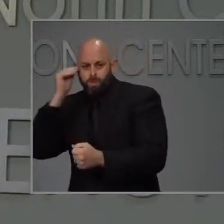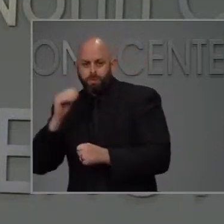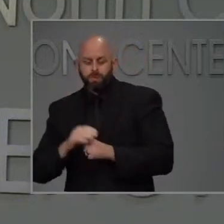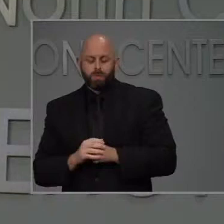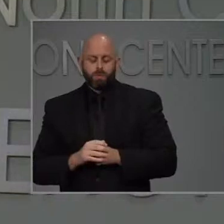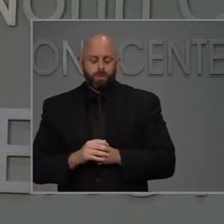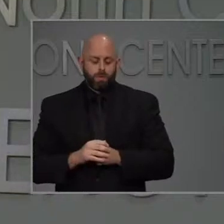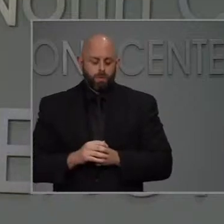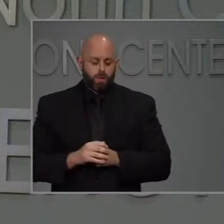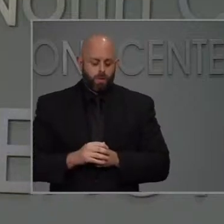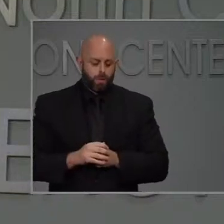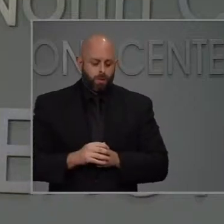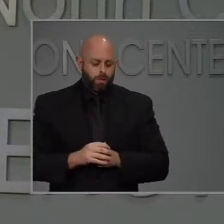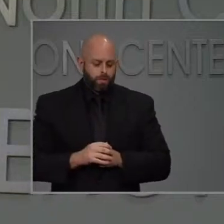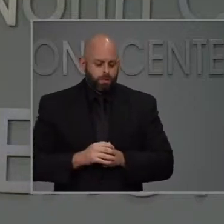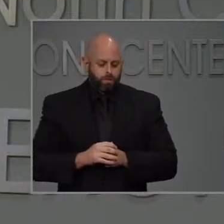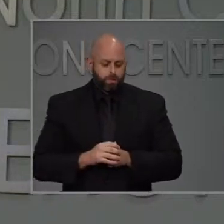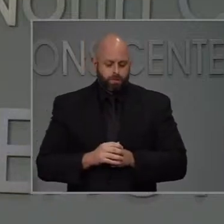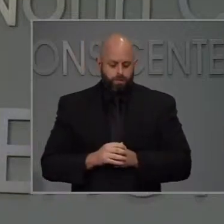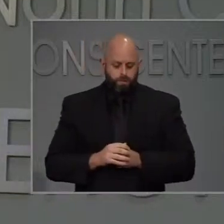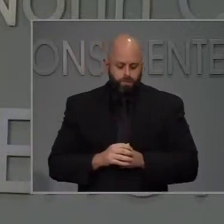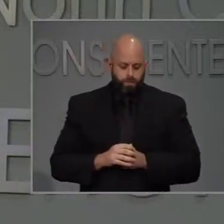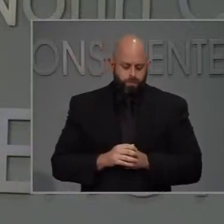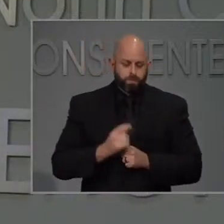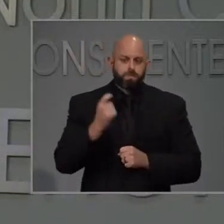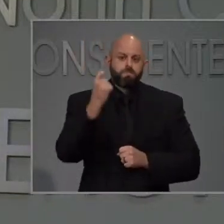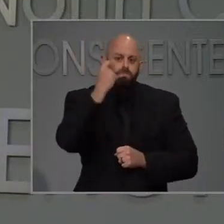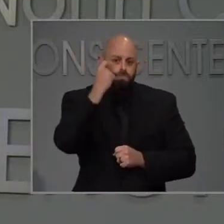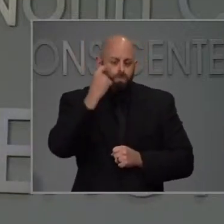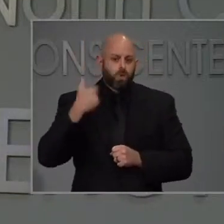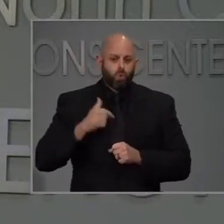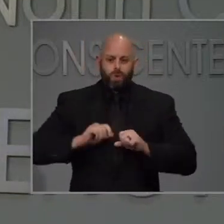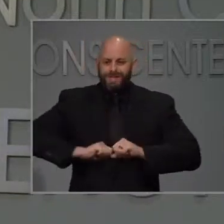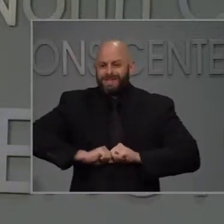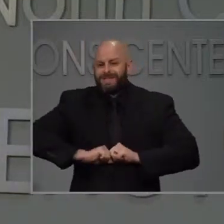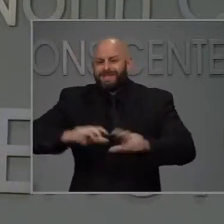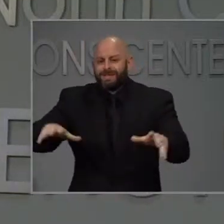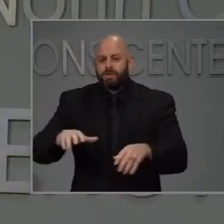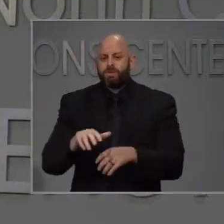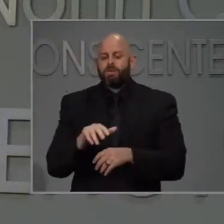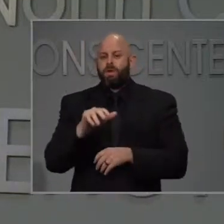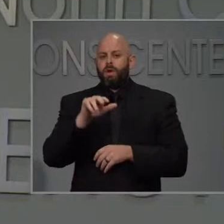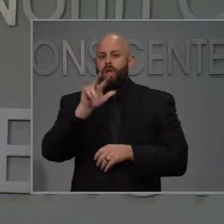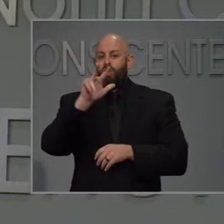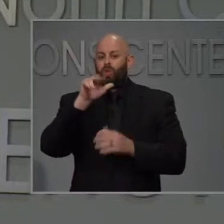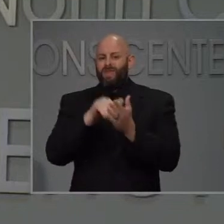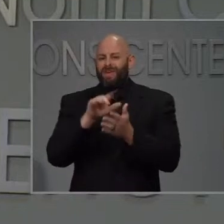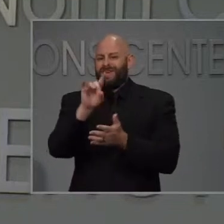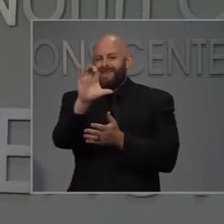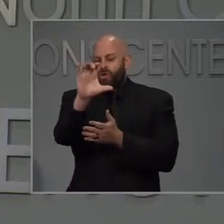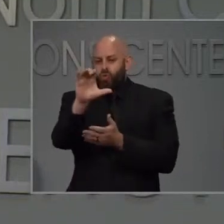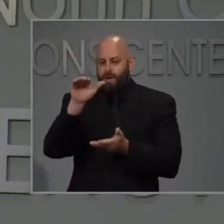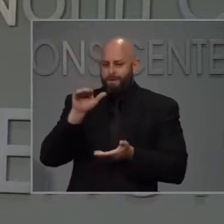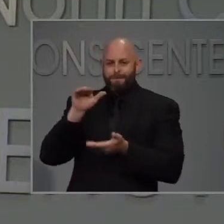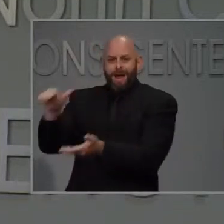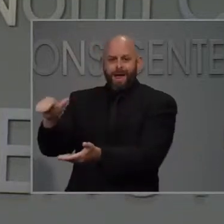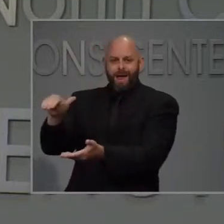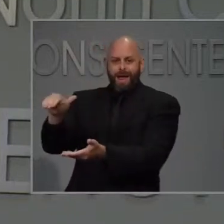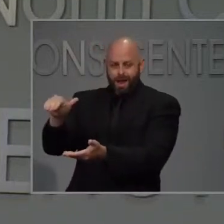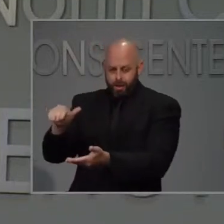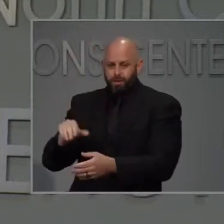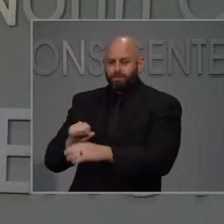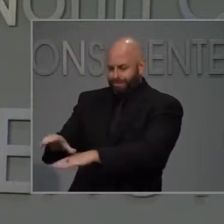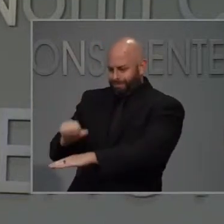out, we've got about 3,800 of them. We just sent out personal, or this week we're sending out personal protective